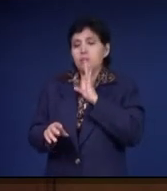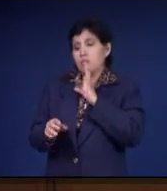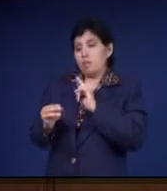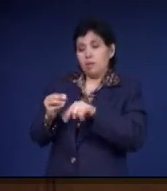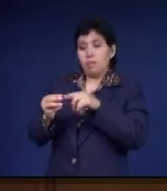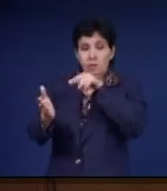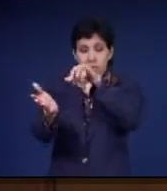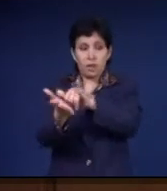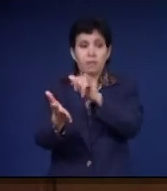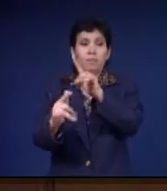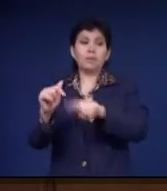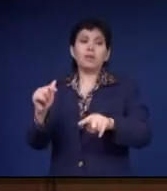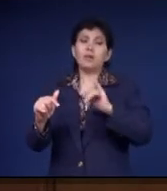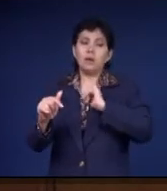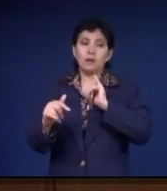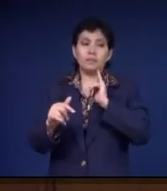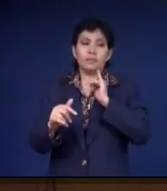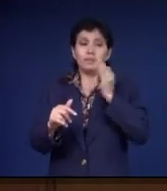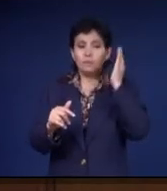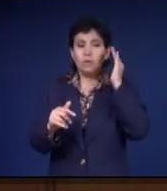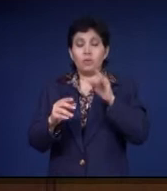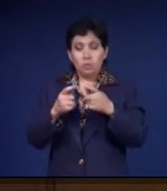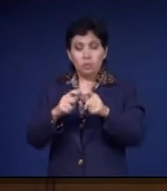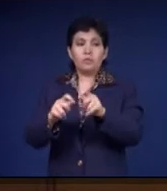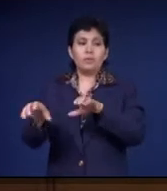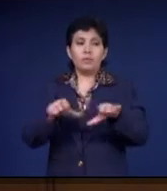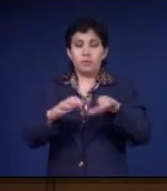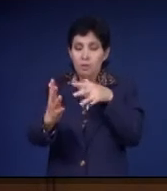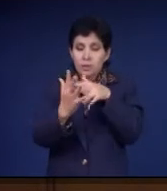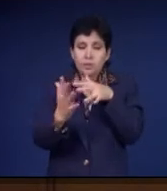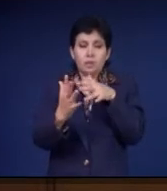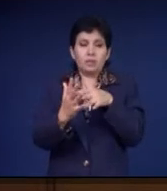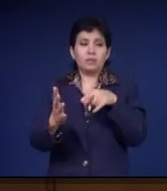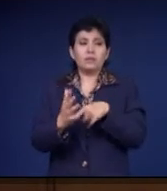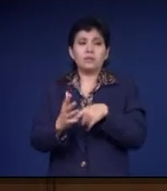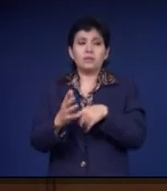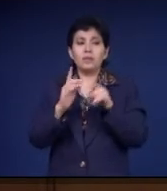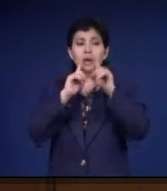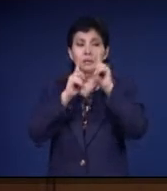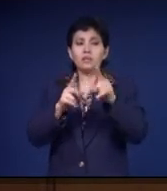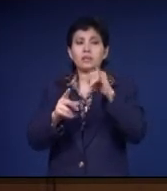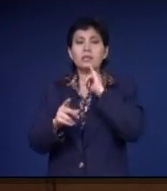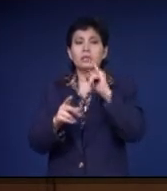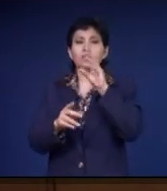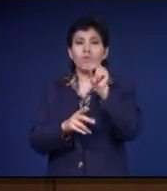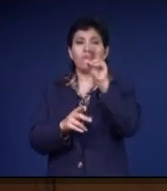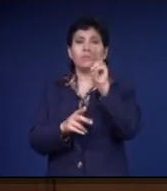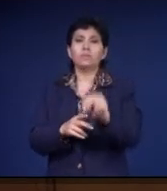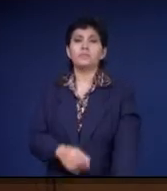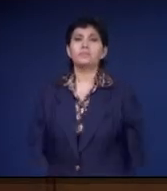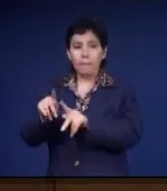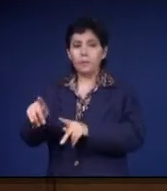that, but I hope that you can do your own studies on that. It's fairly simple. The answer is no.